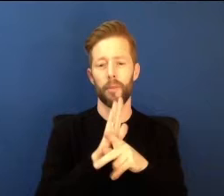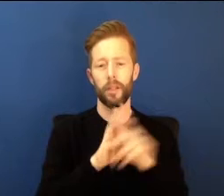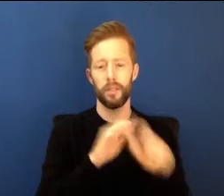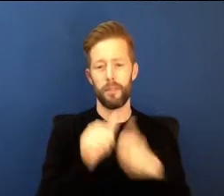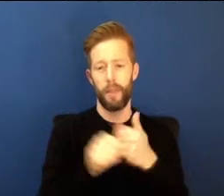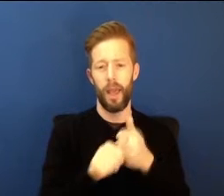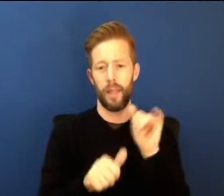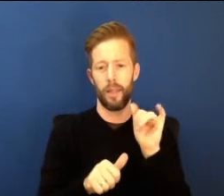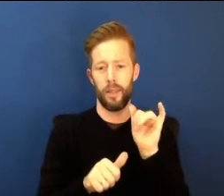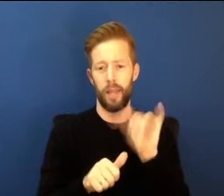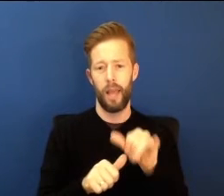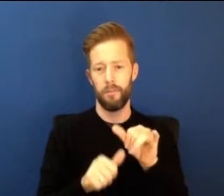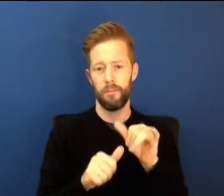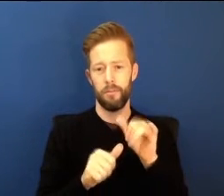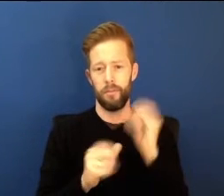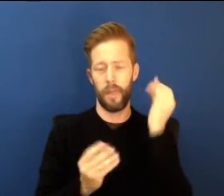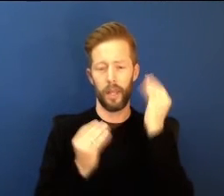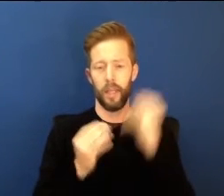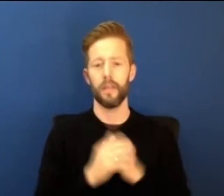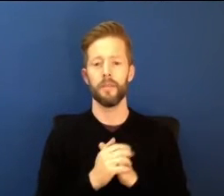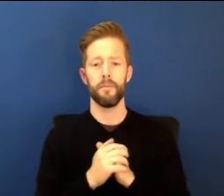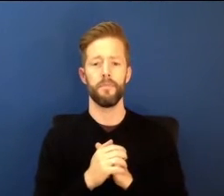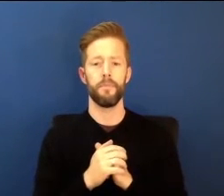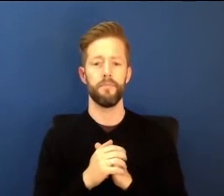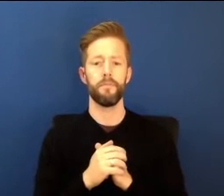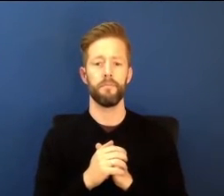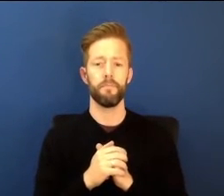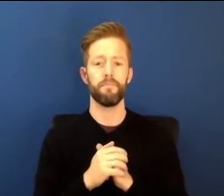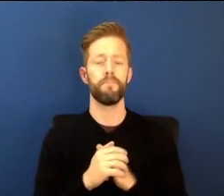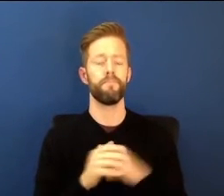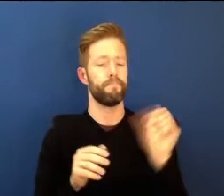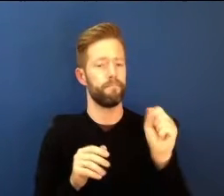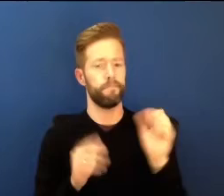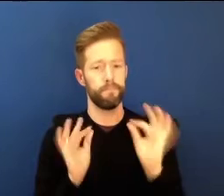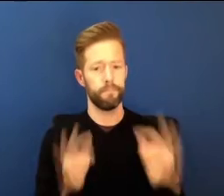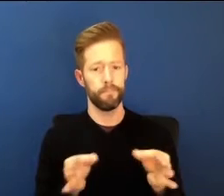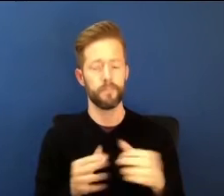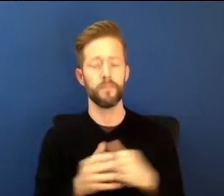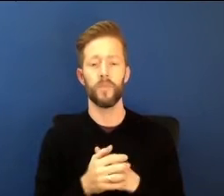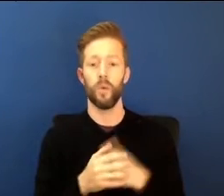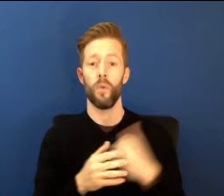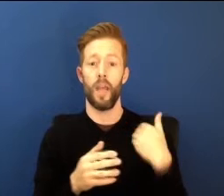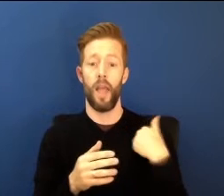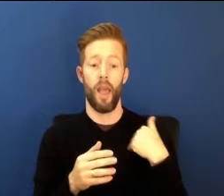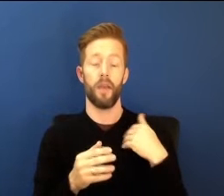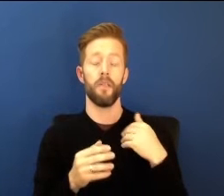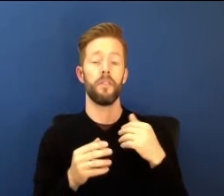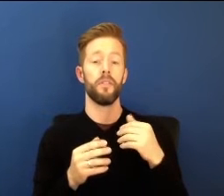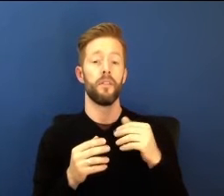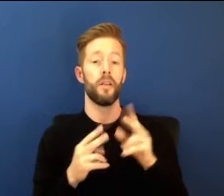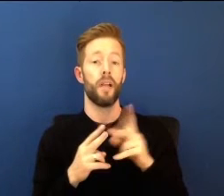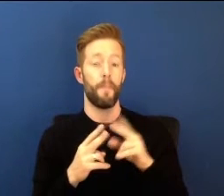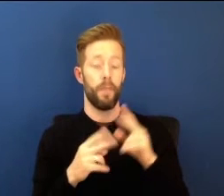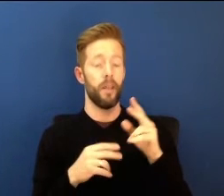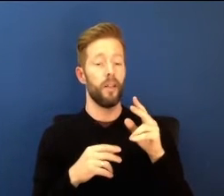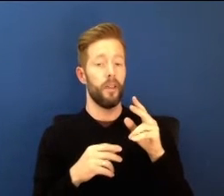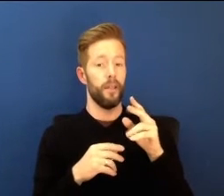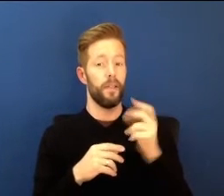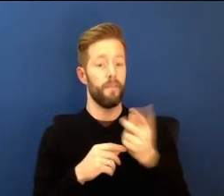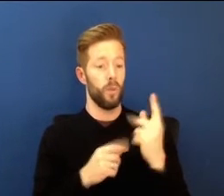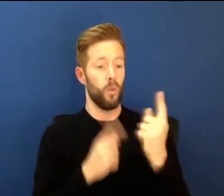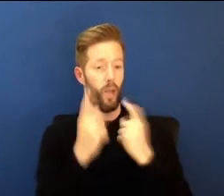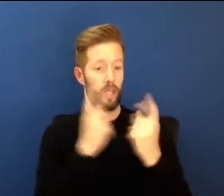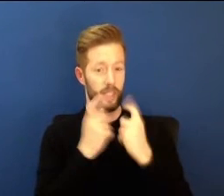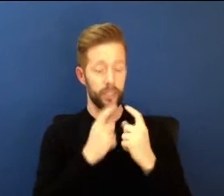basic principles behind the thinking. Yeah, definitely. So we've had a couple questions come